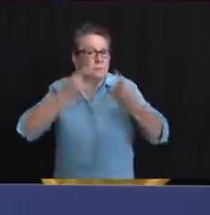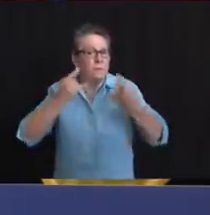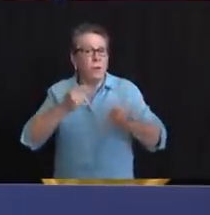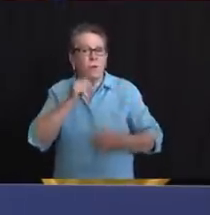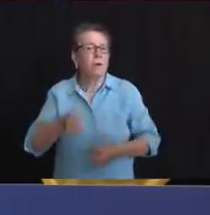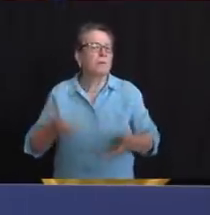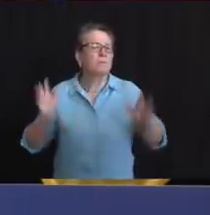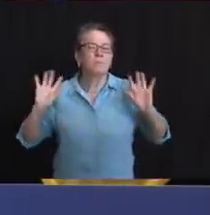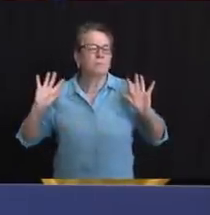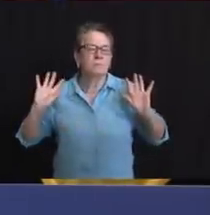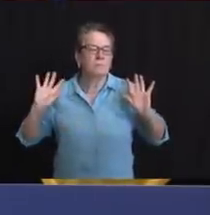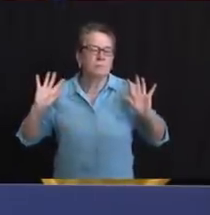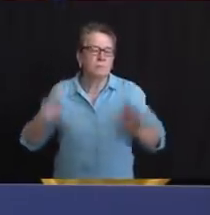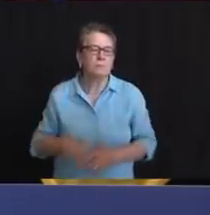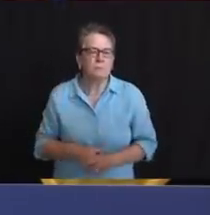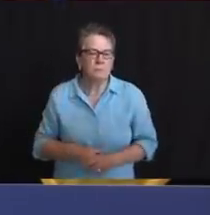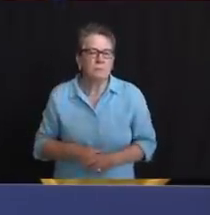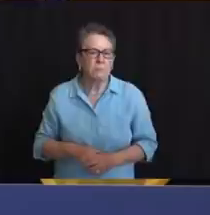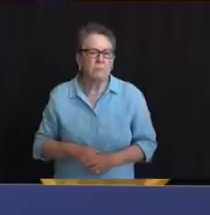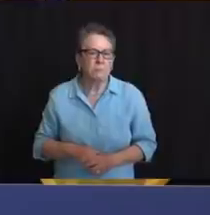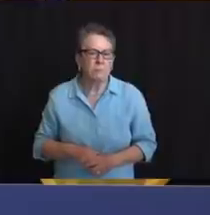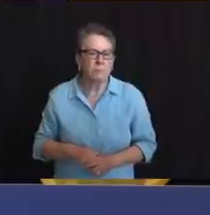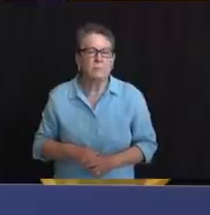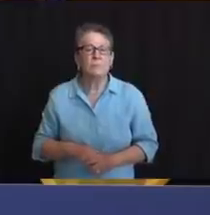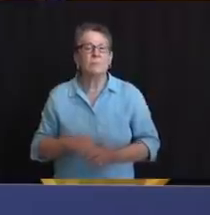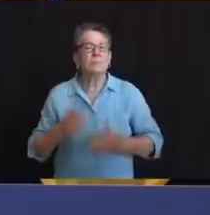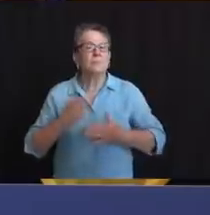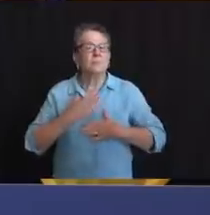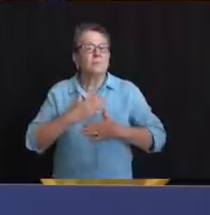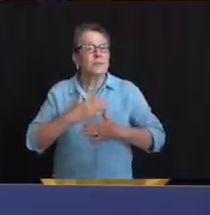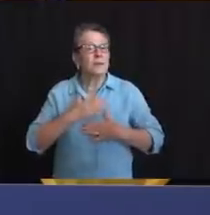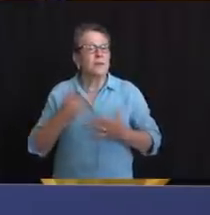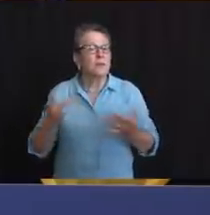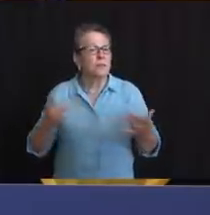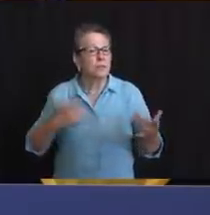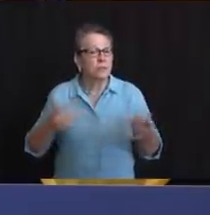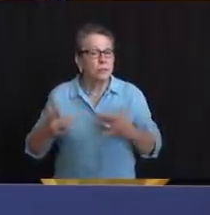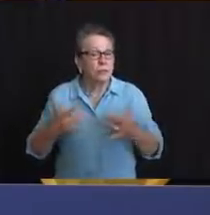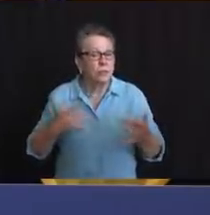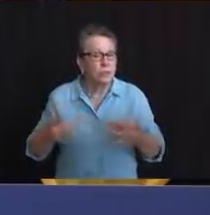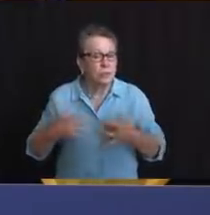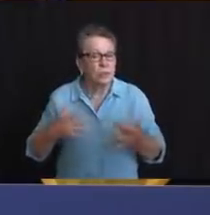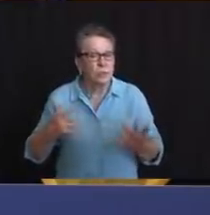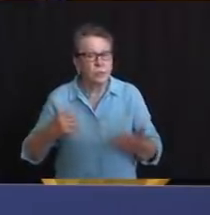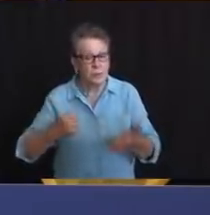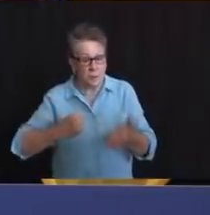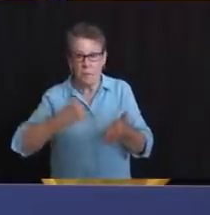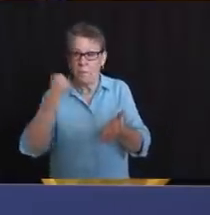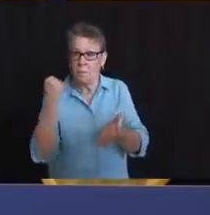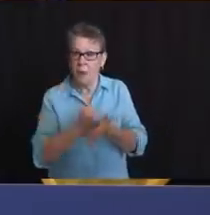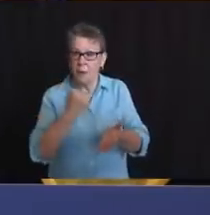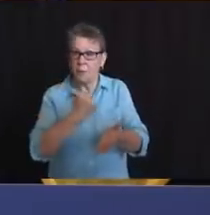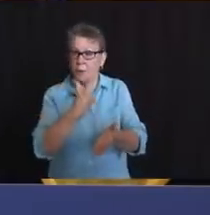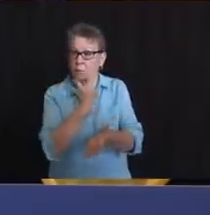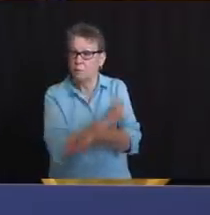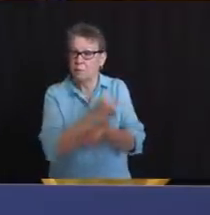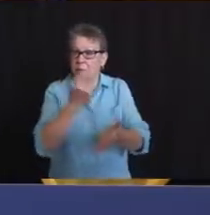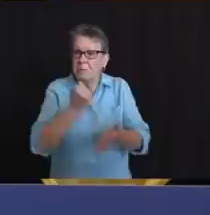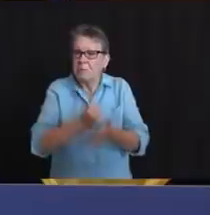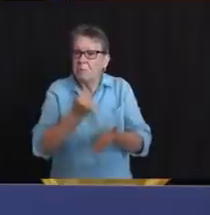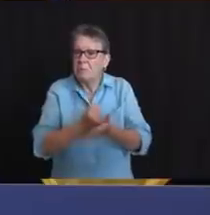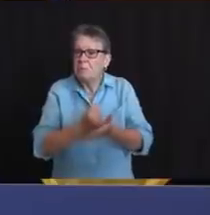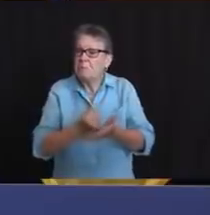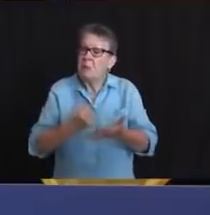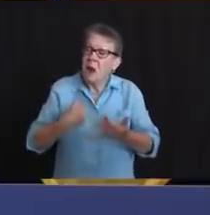and again, I'm kind of where I've been the past couple of months, I'm open-minded to them, but there are huge equity challenges that we still are dealing